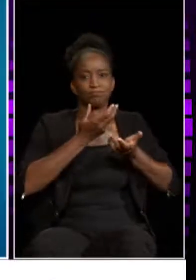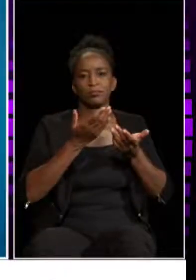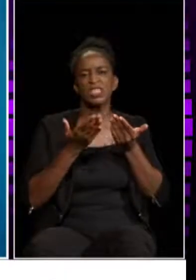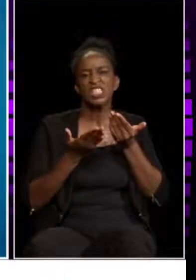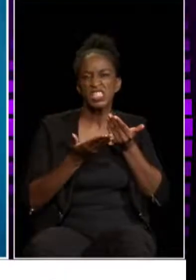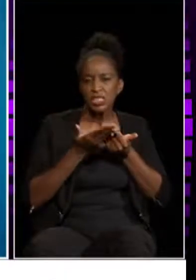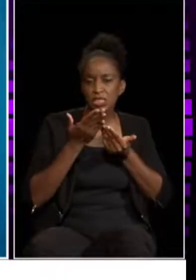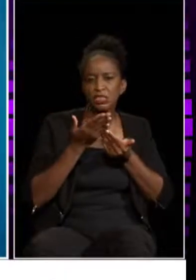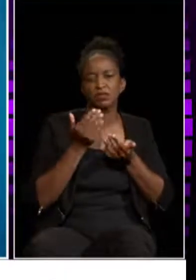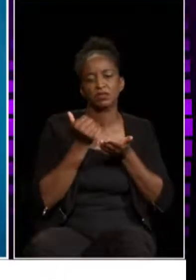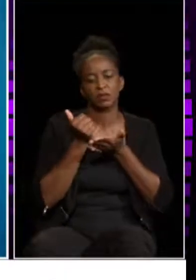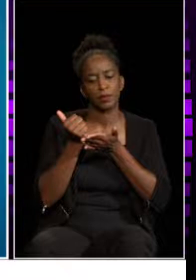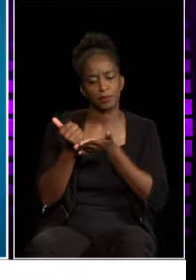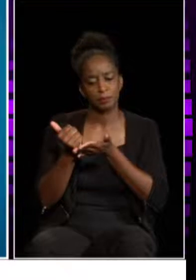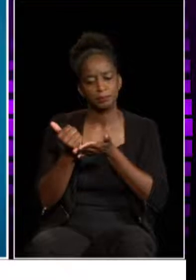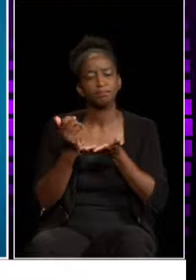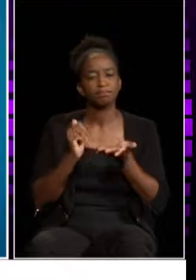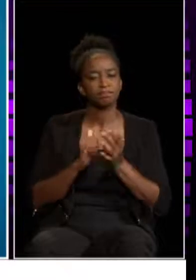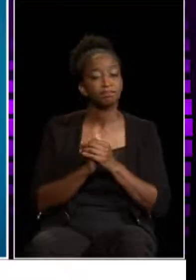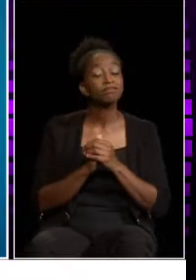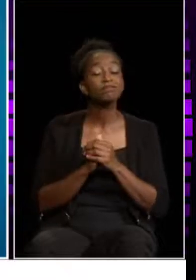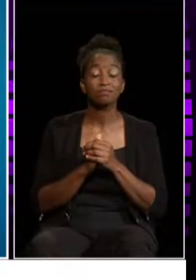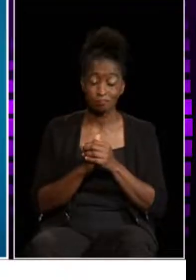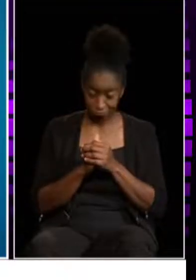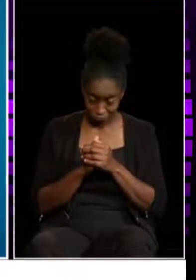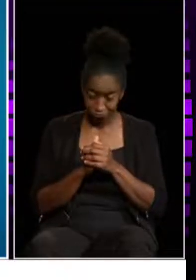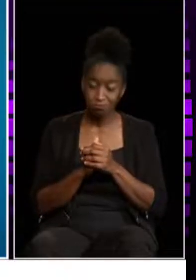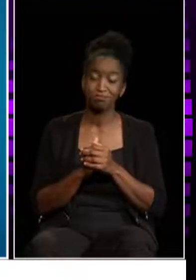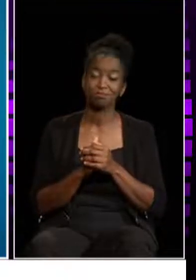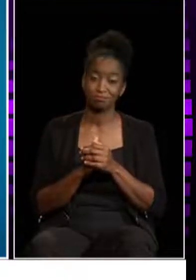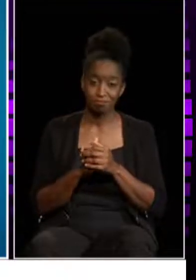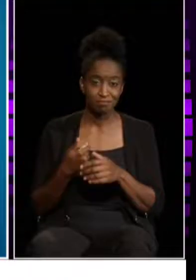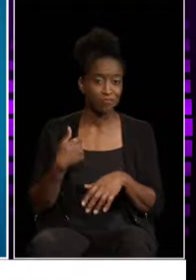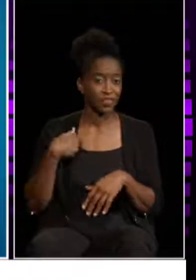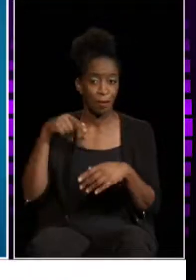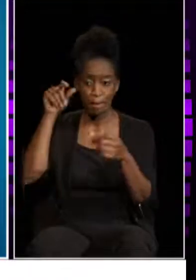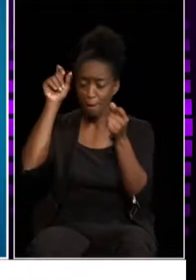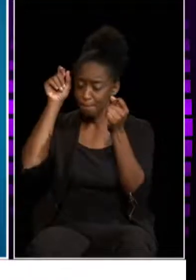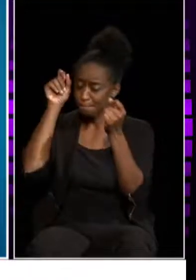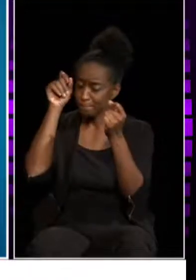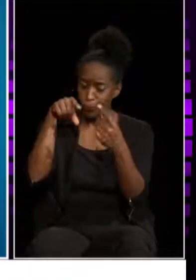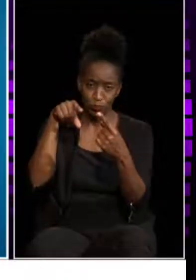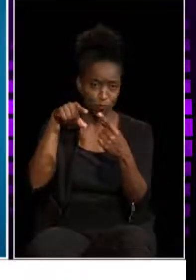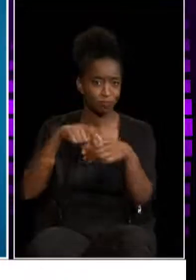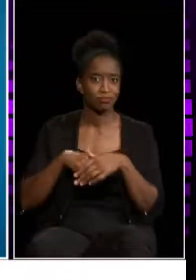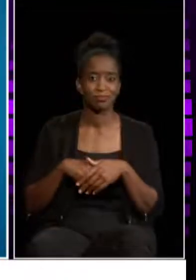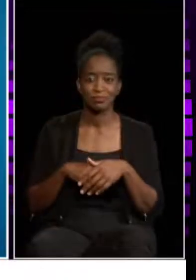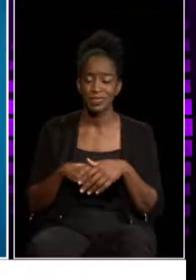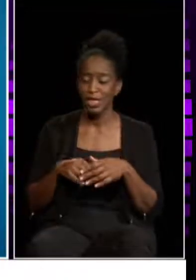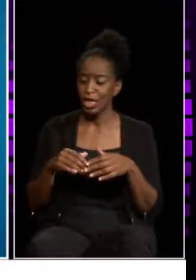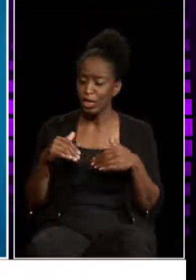Thank you, Ms. Jones. I agree with you 100%. The earlier we get to doing this, the more it could be normalized, and then it will become